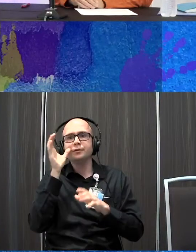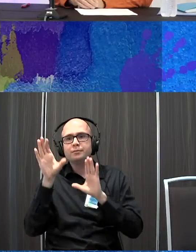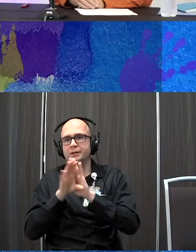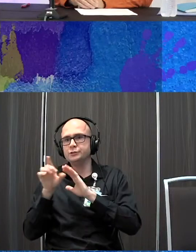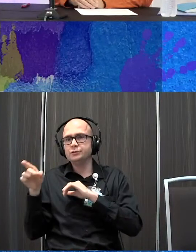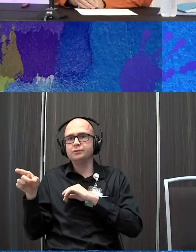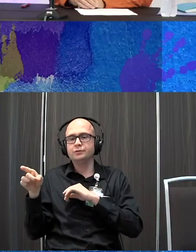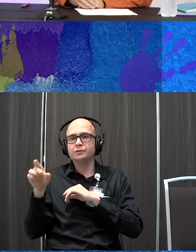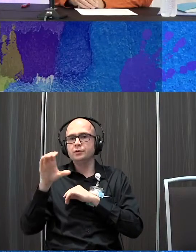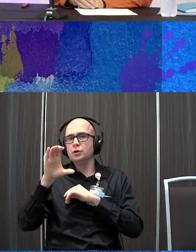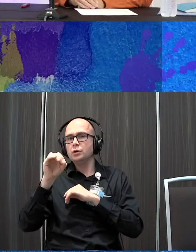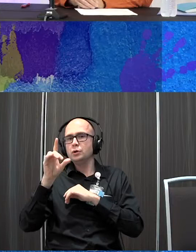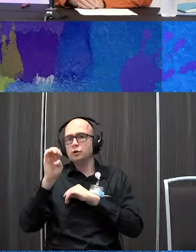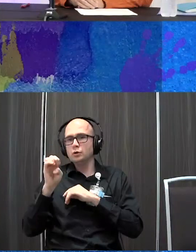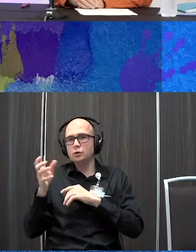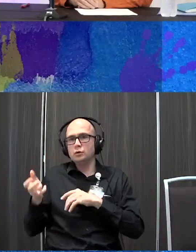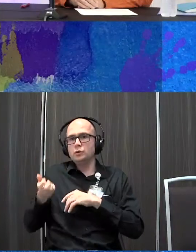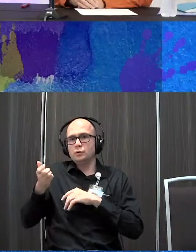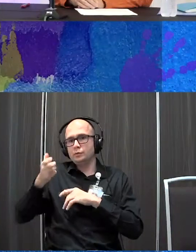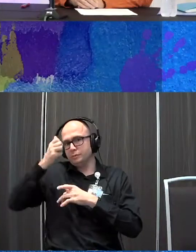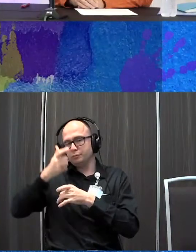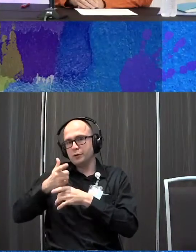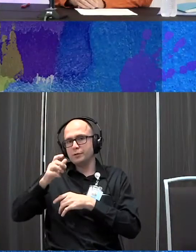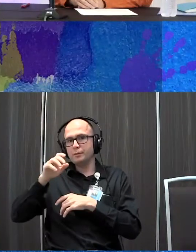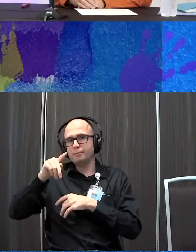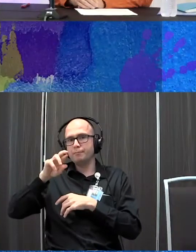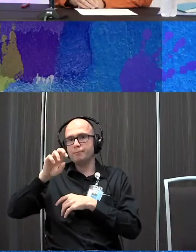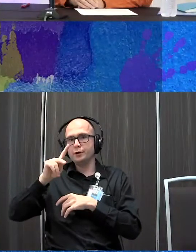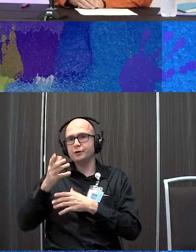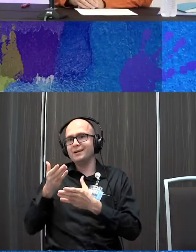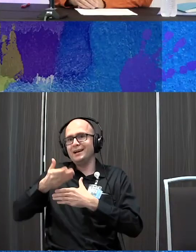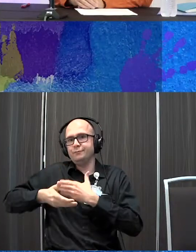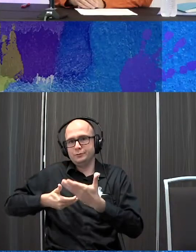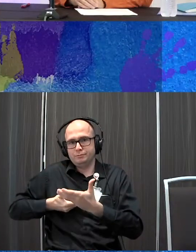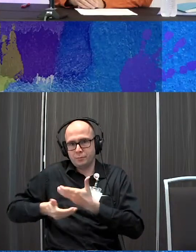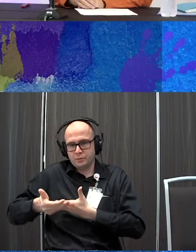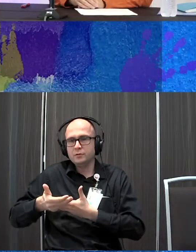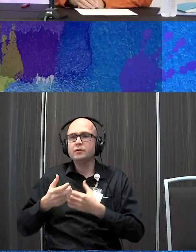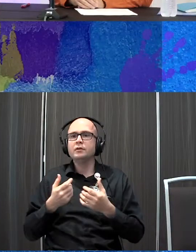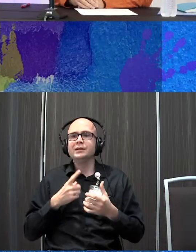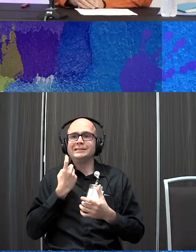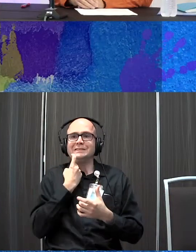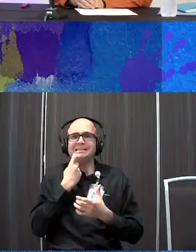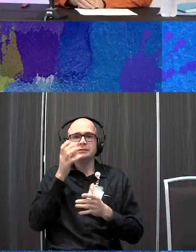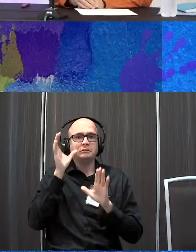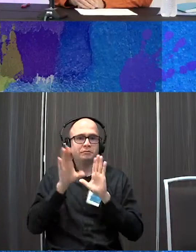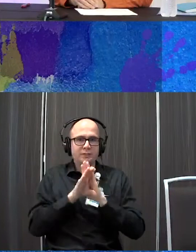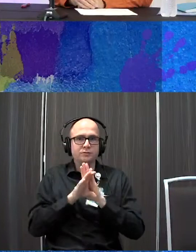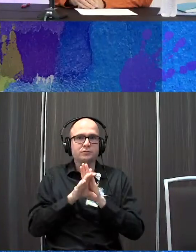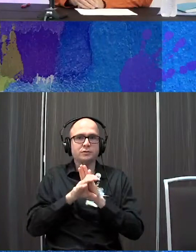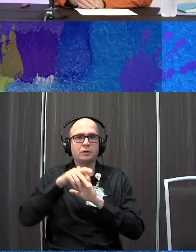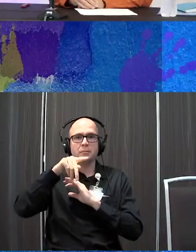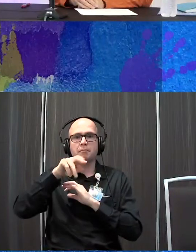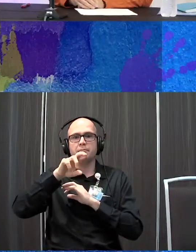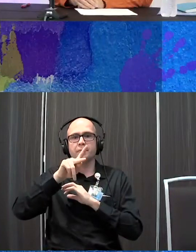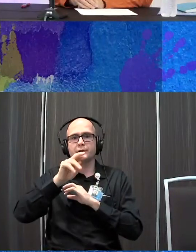pictures, Cole is holding his little brother Parker right after Parker was born. And then there's a more recent picture of Parker and